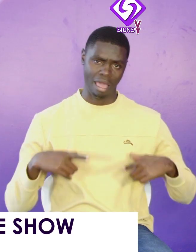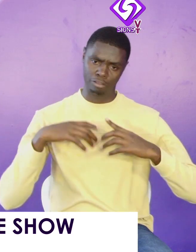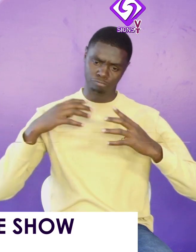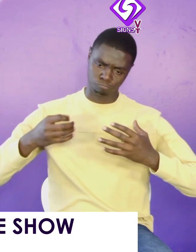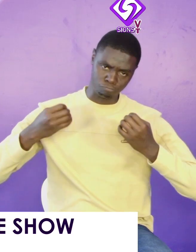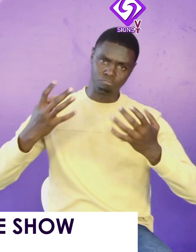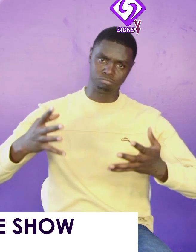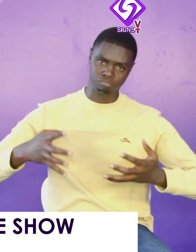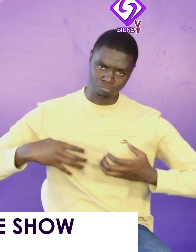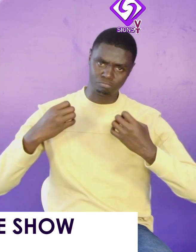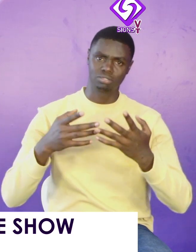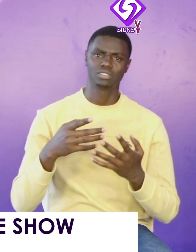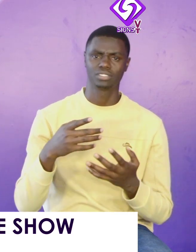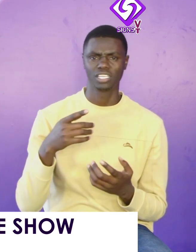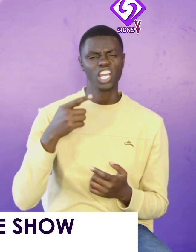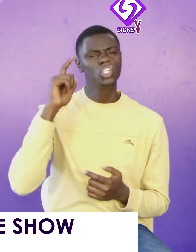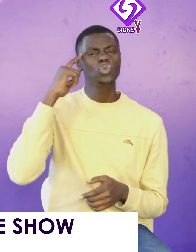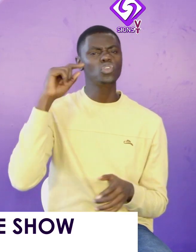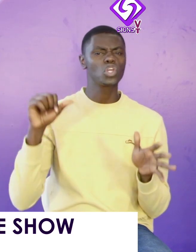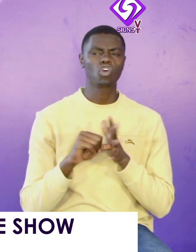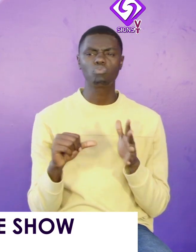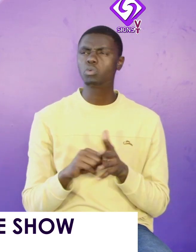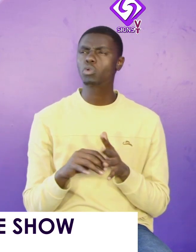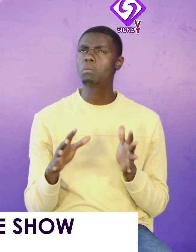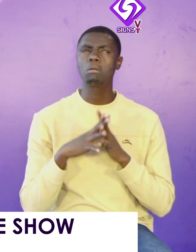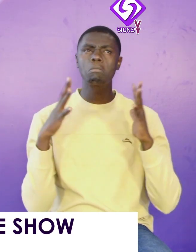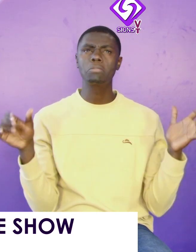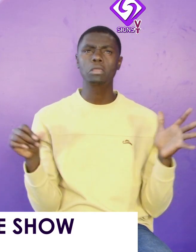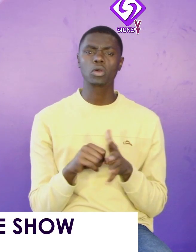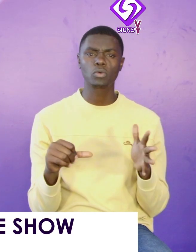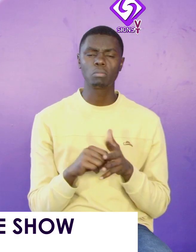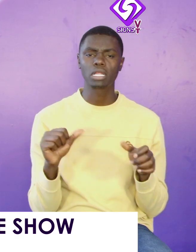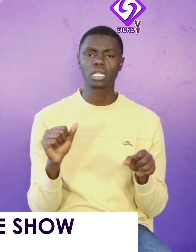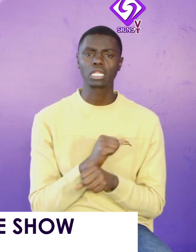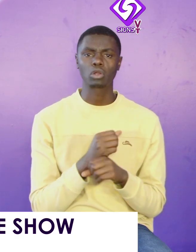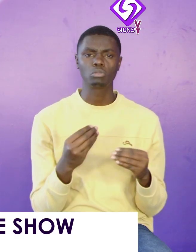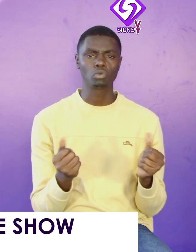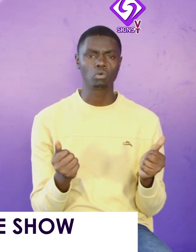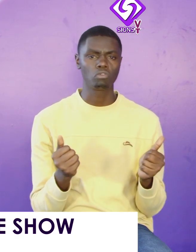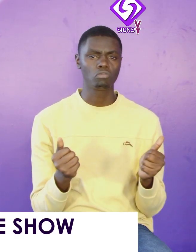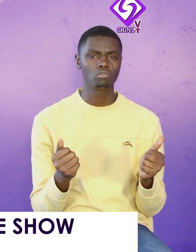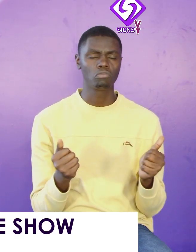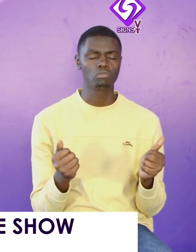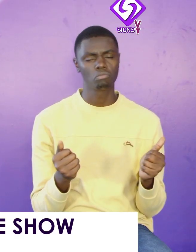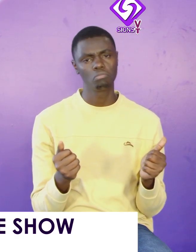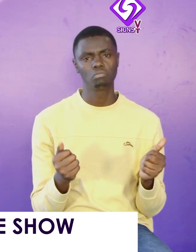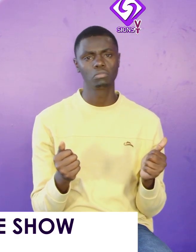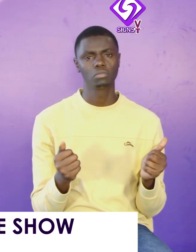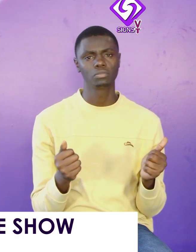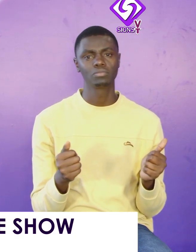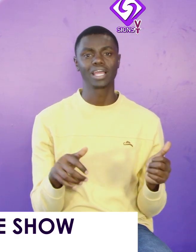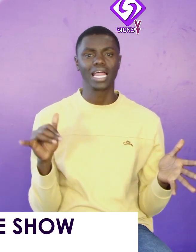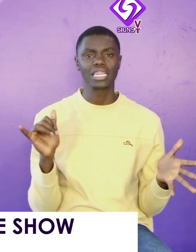do you think of problems as so big problems that cannot be solved? Yeah? That